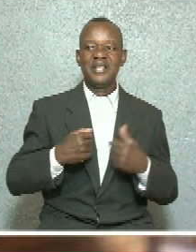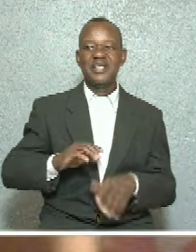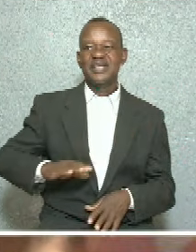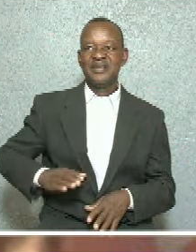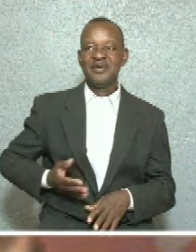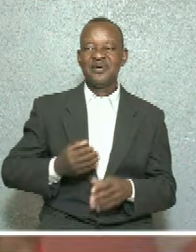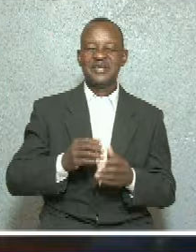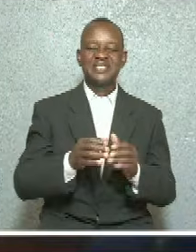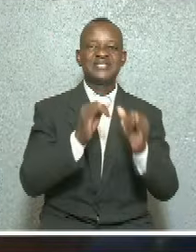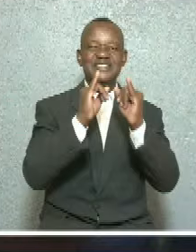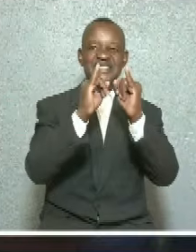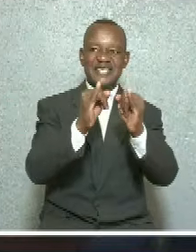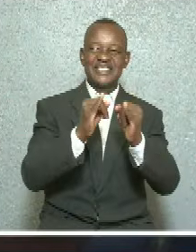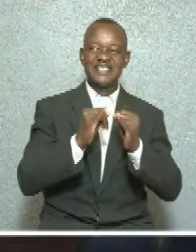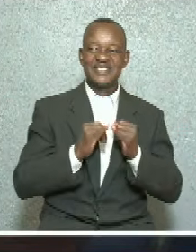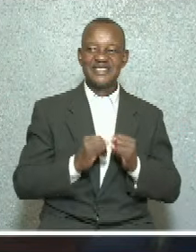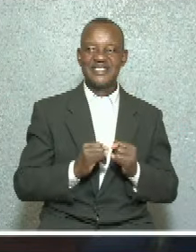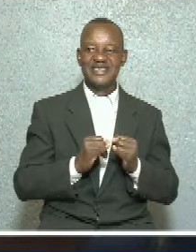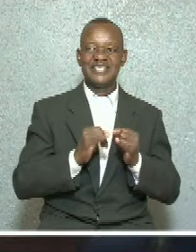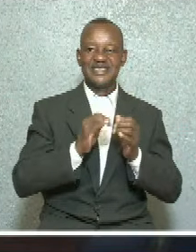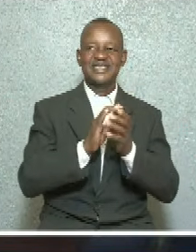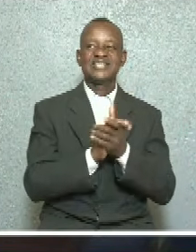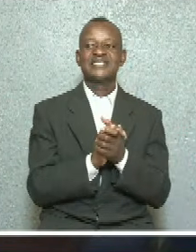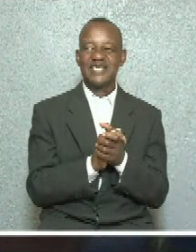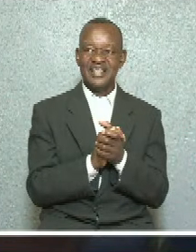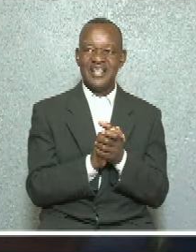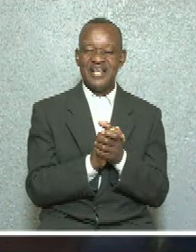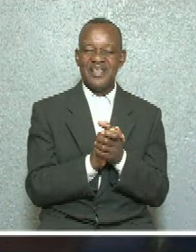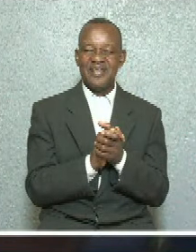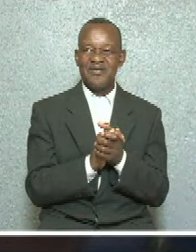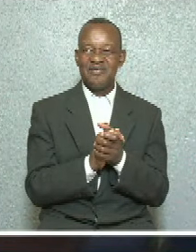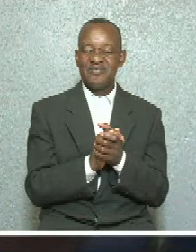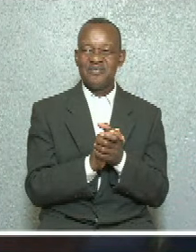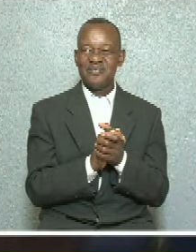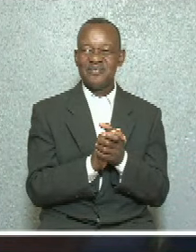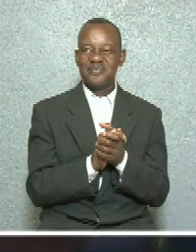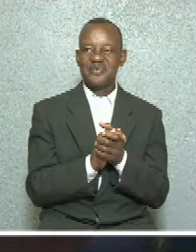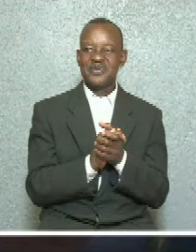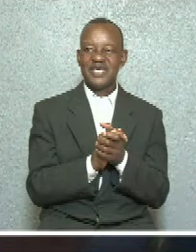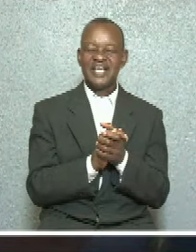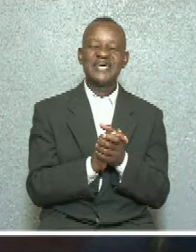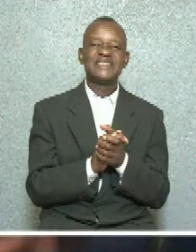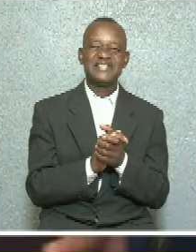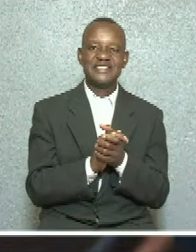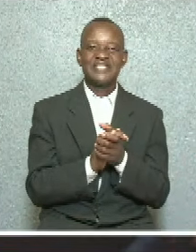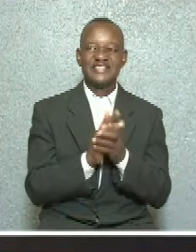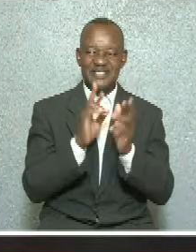we can also allow the kids to ask you some important questions. Okay, so please, you're welcome. A round of